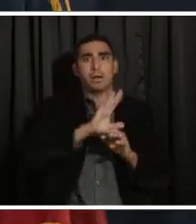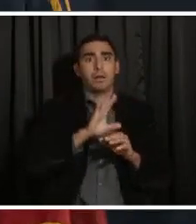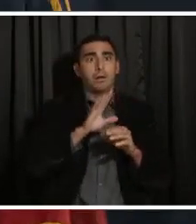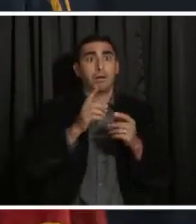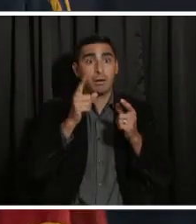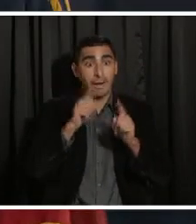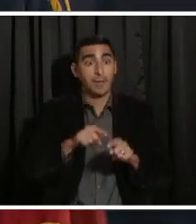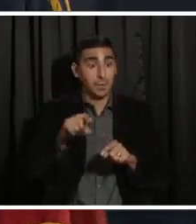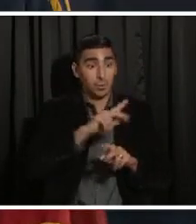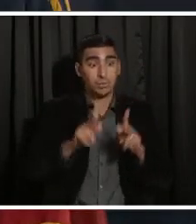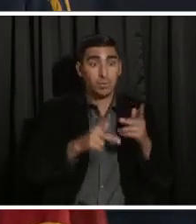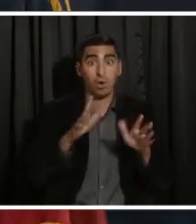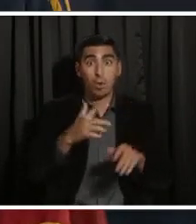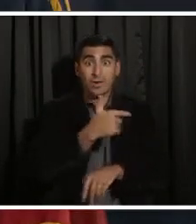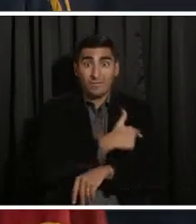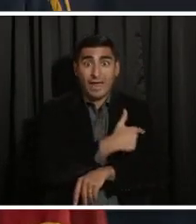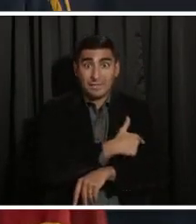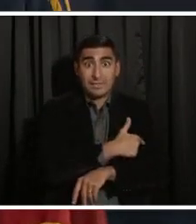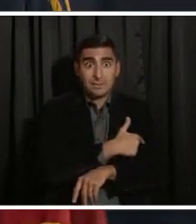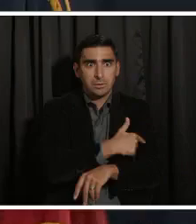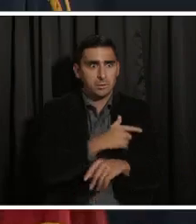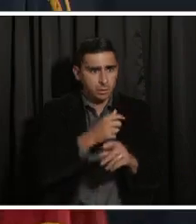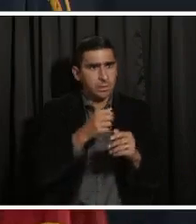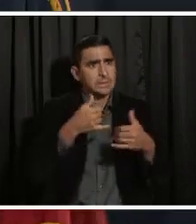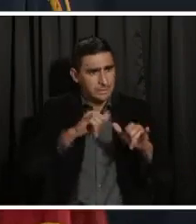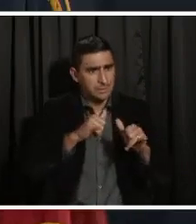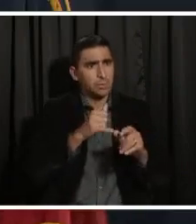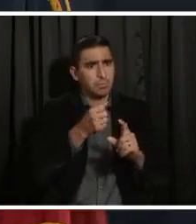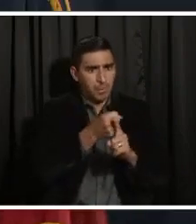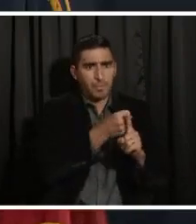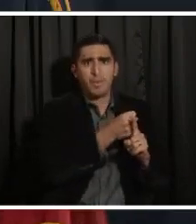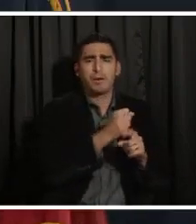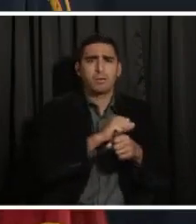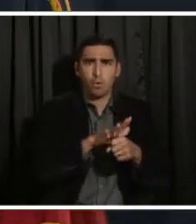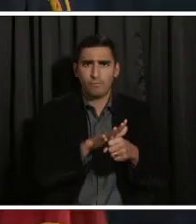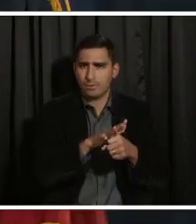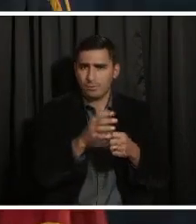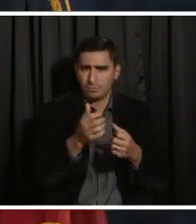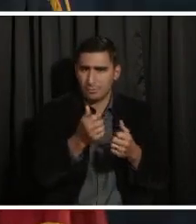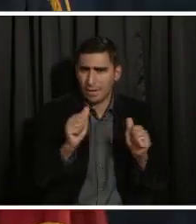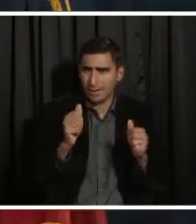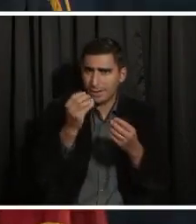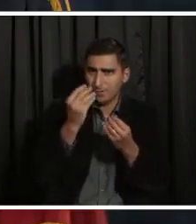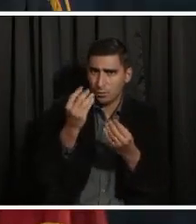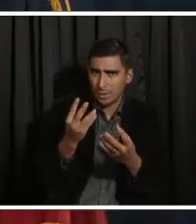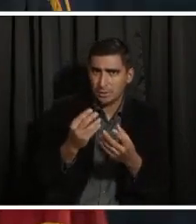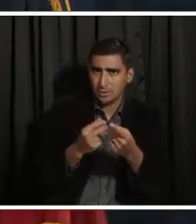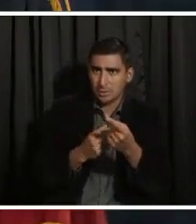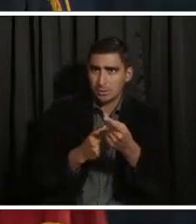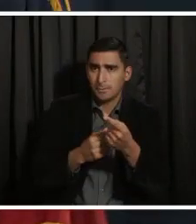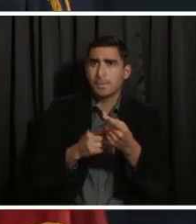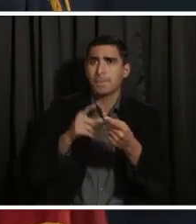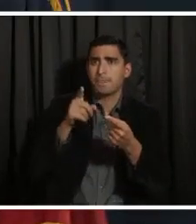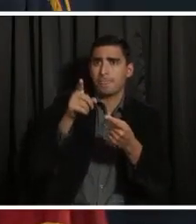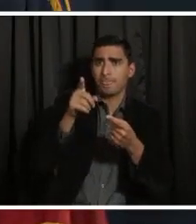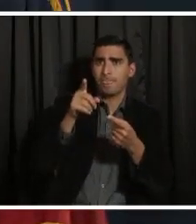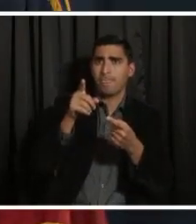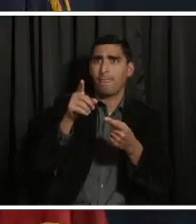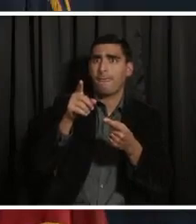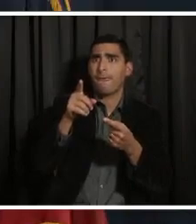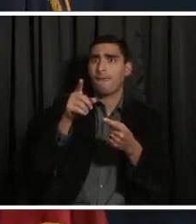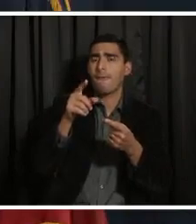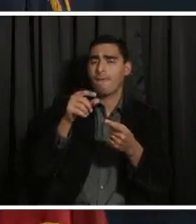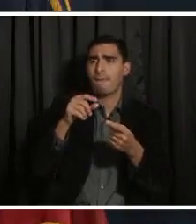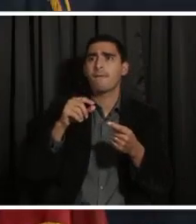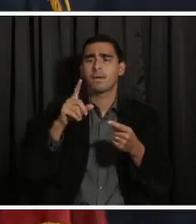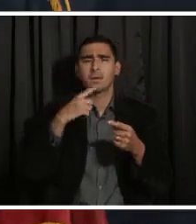those people may have gotten? So we have all that. We do have that by vaccine. We're happy to get that to you. It's on our website too.